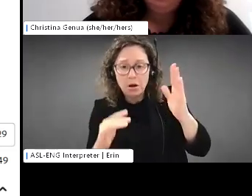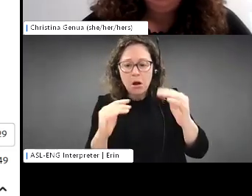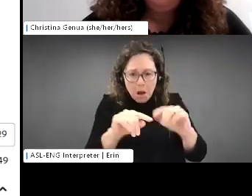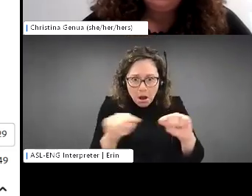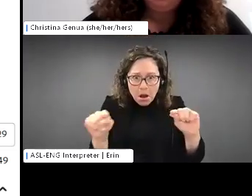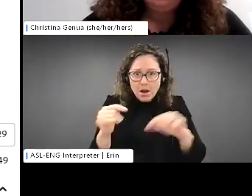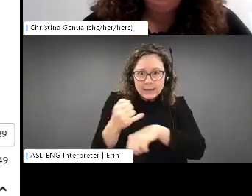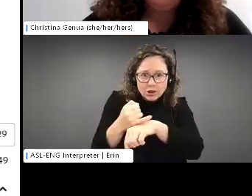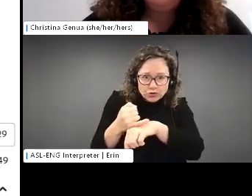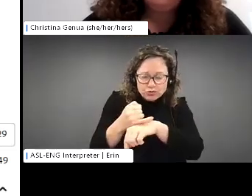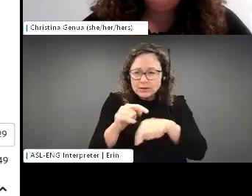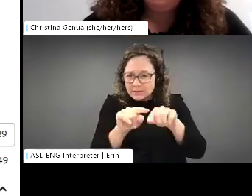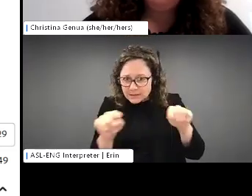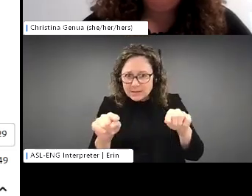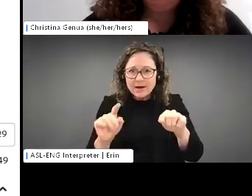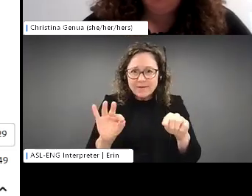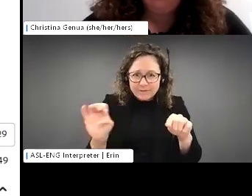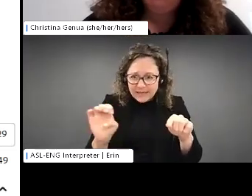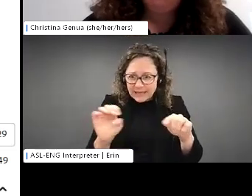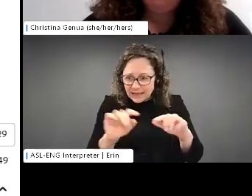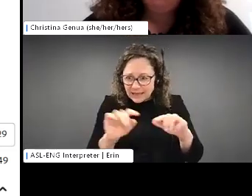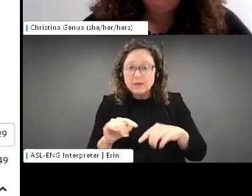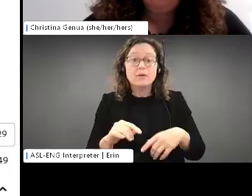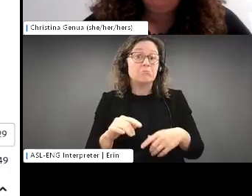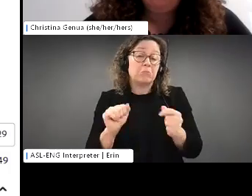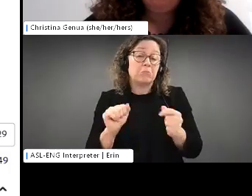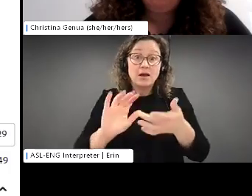fees. You can get your account statement in the mail or online.